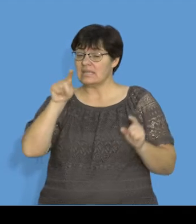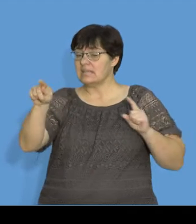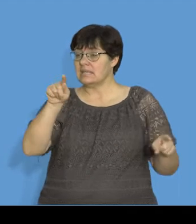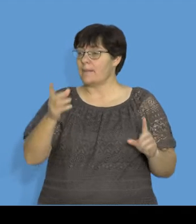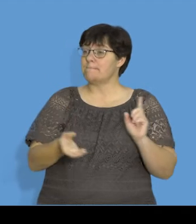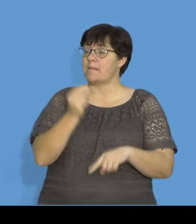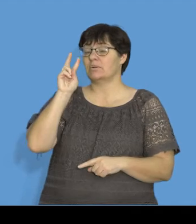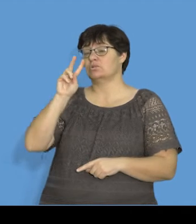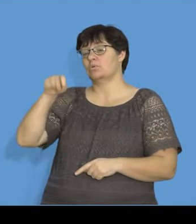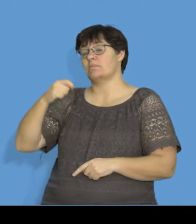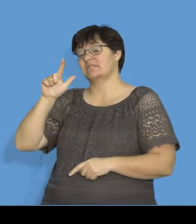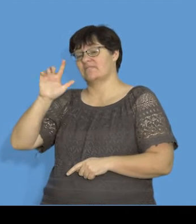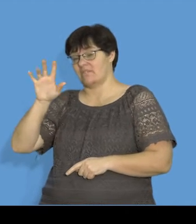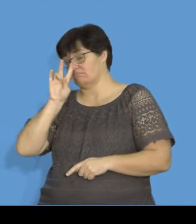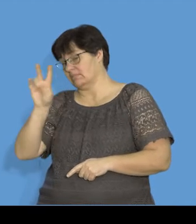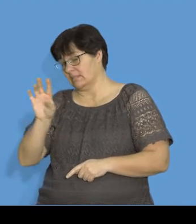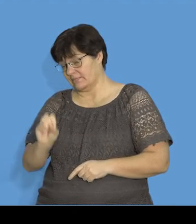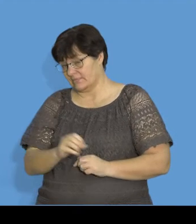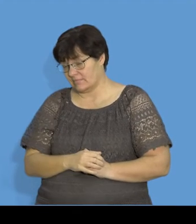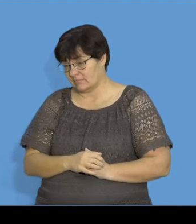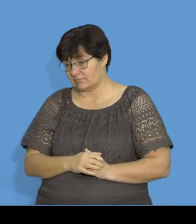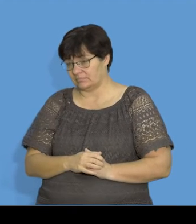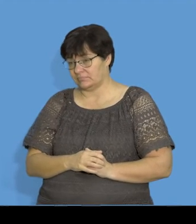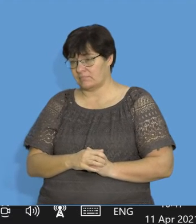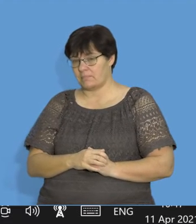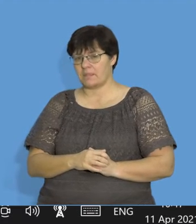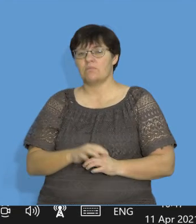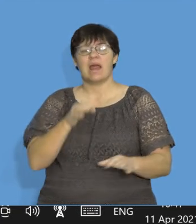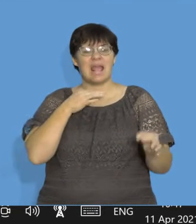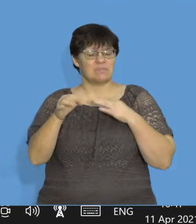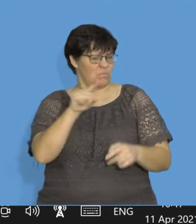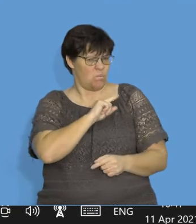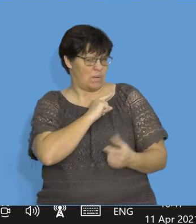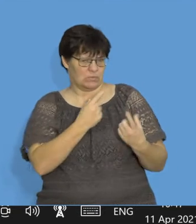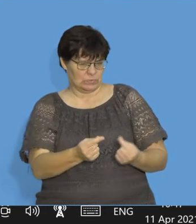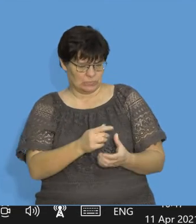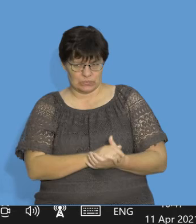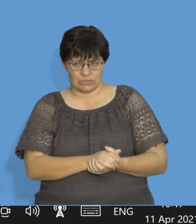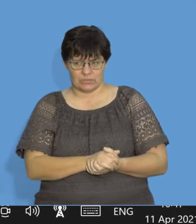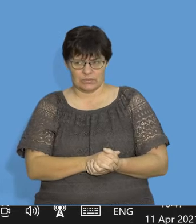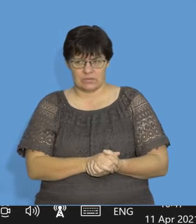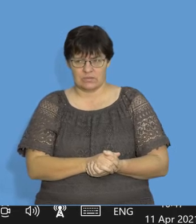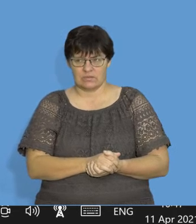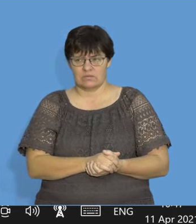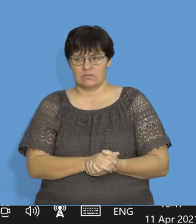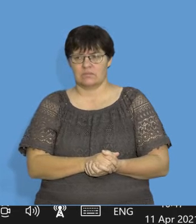see if I get 2,75. And then I'll explain to you why I'm doing that. So